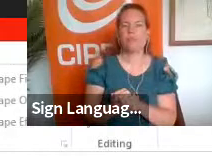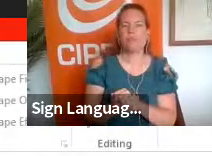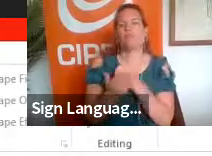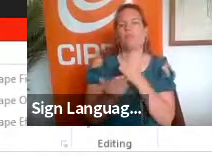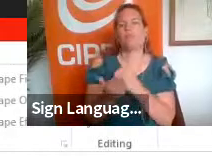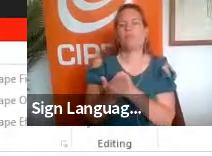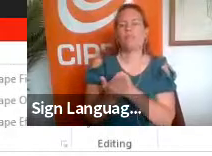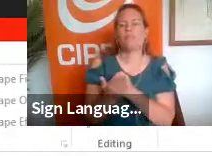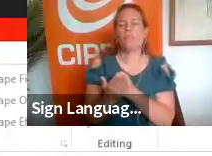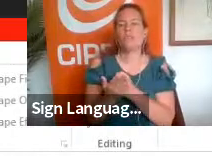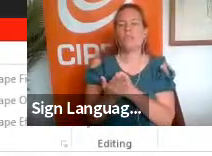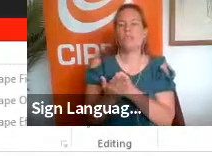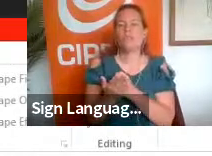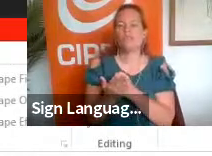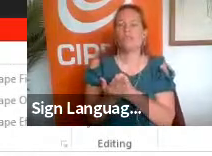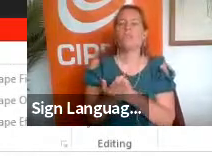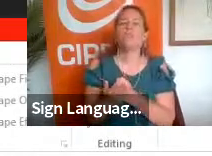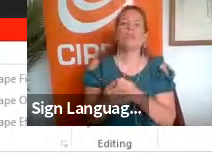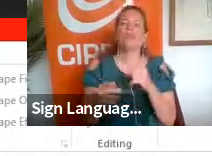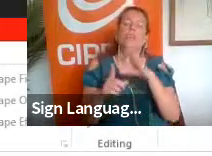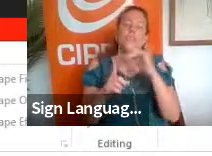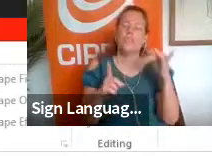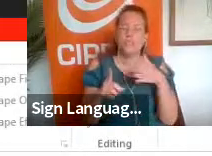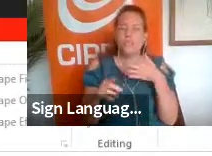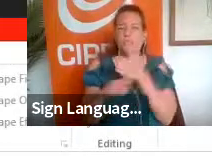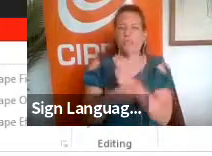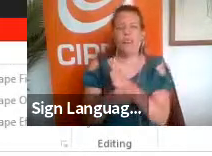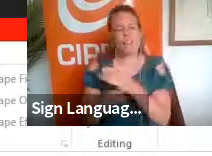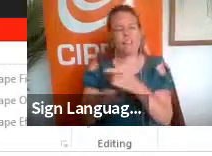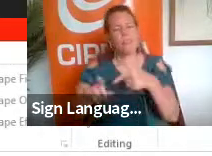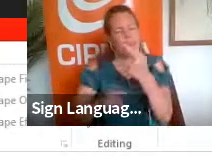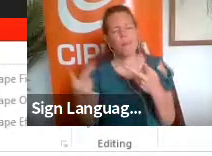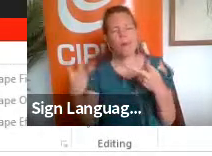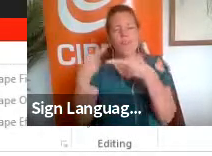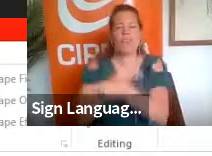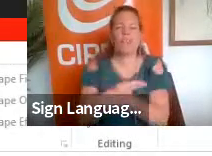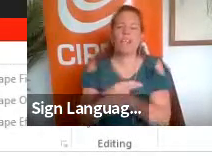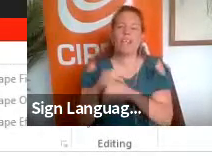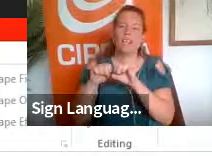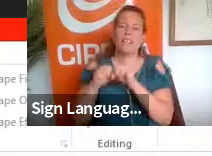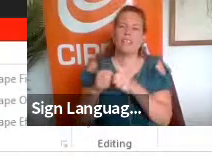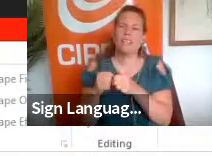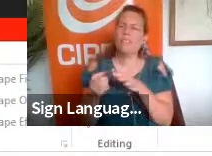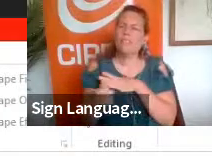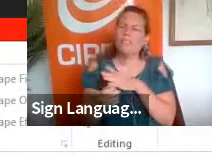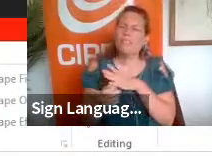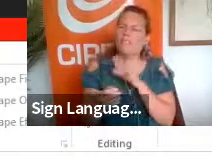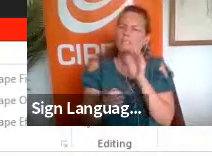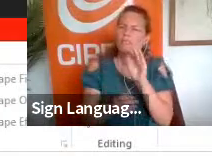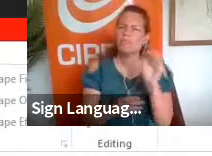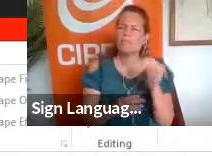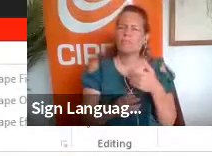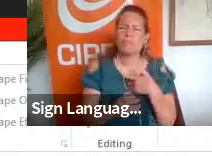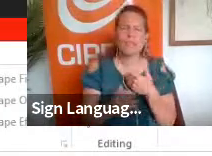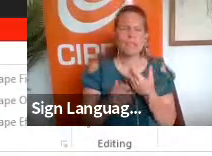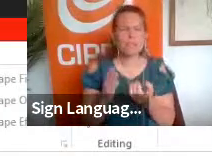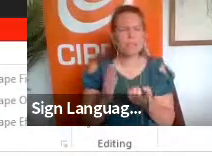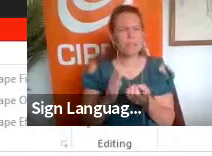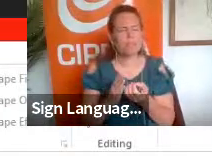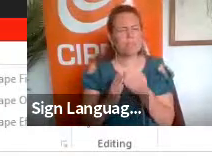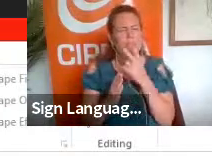the increase, or on the rise, rather, I'm just checking if my presentation has